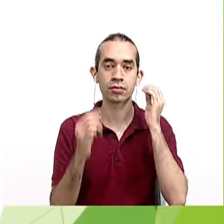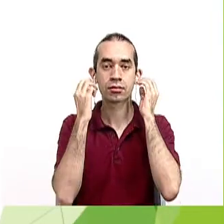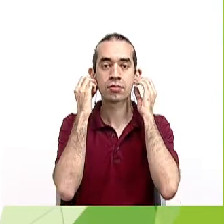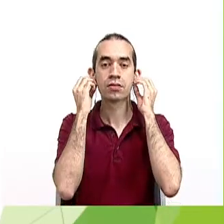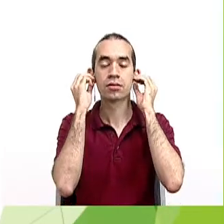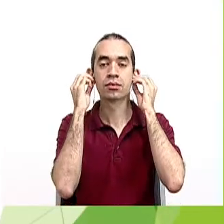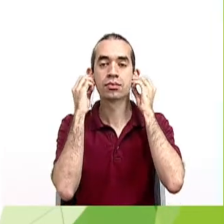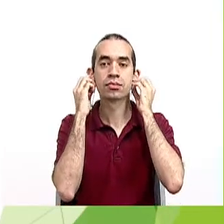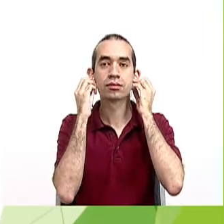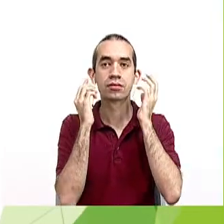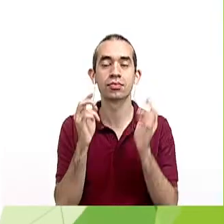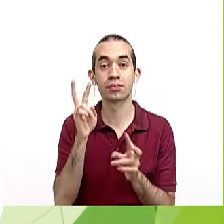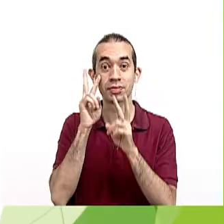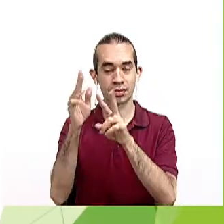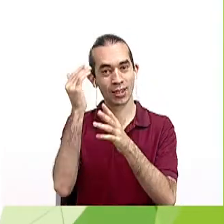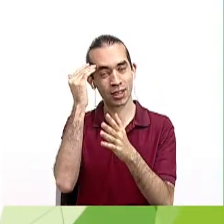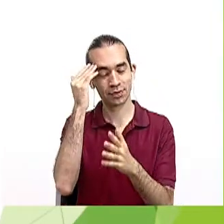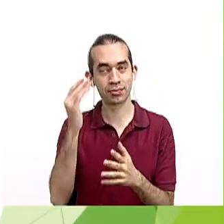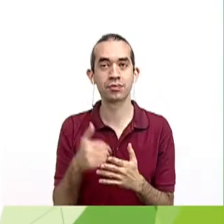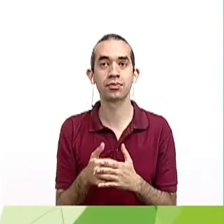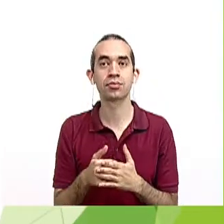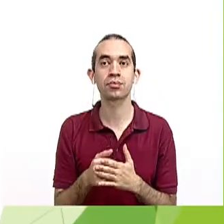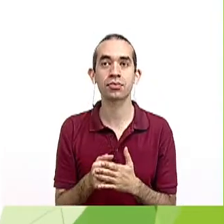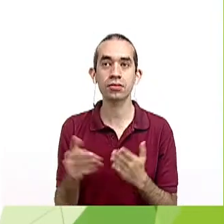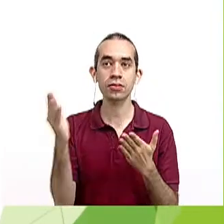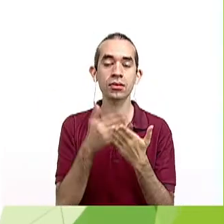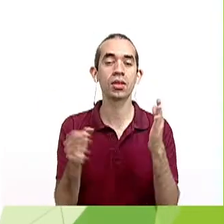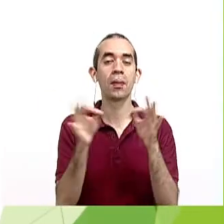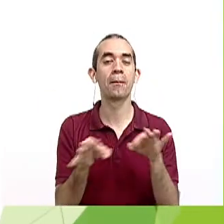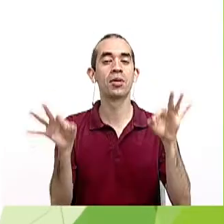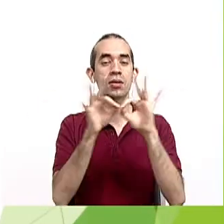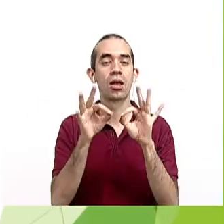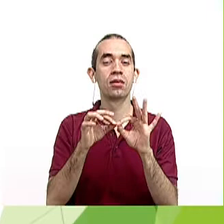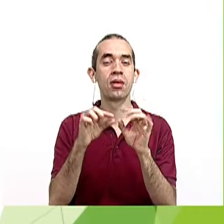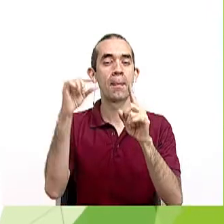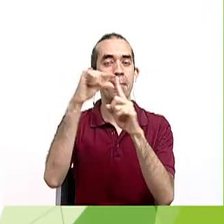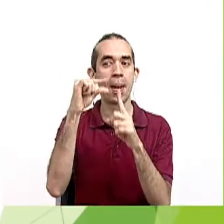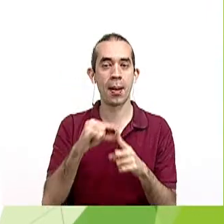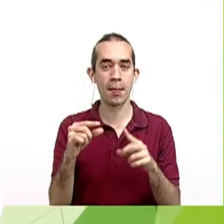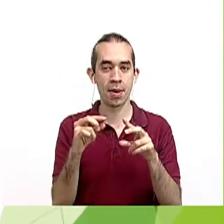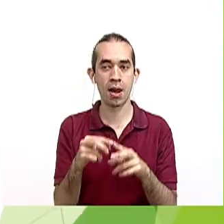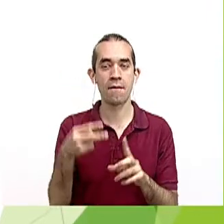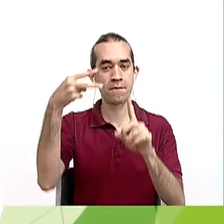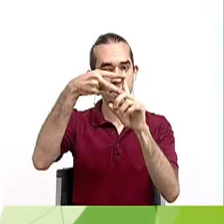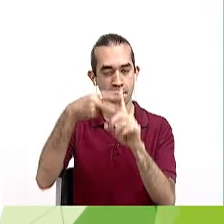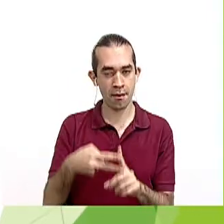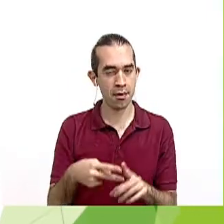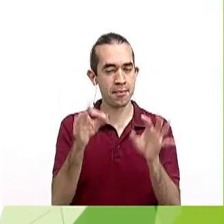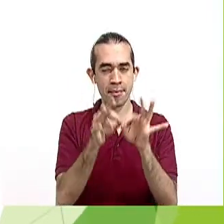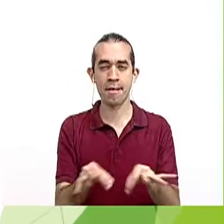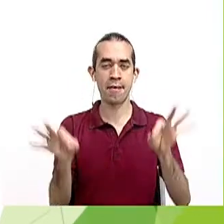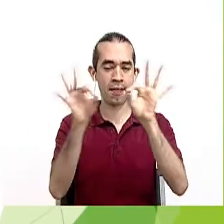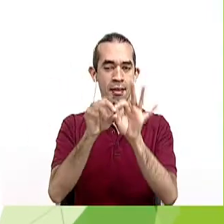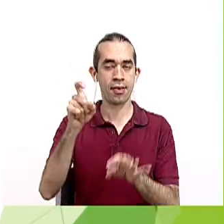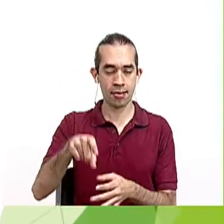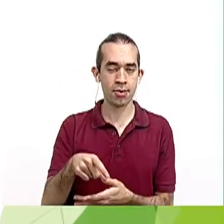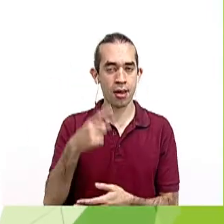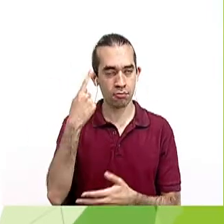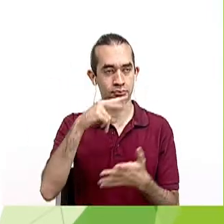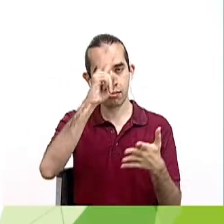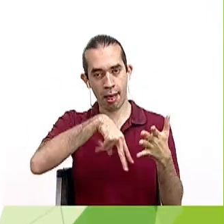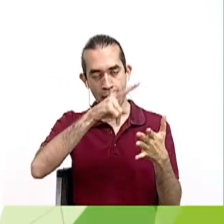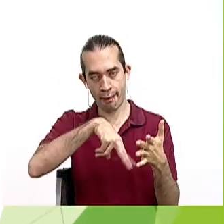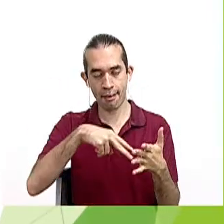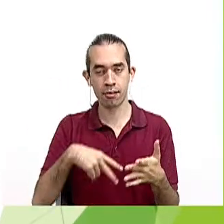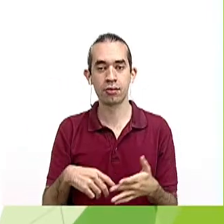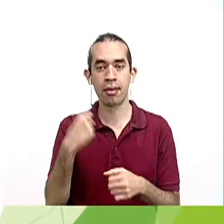Now, with this in mind, let's review some important key vocabulary words. You will need to complete the reading tasks, okay?